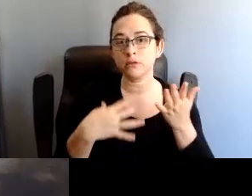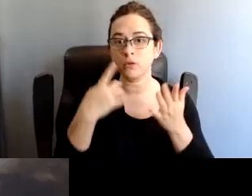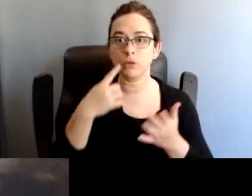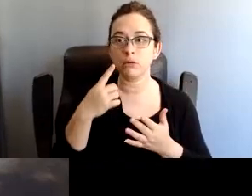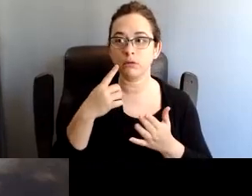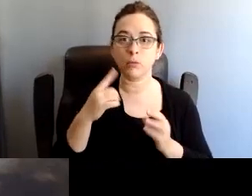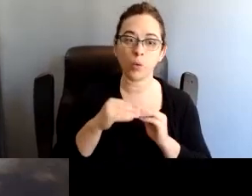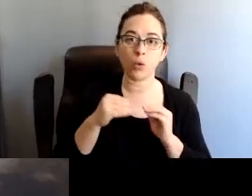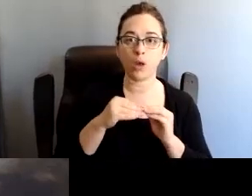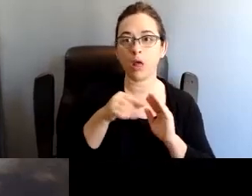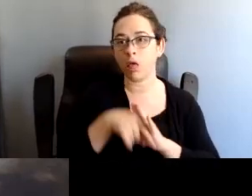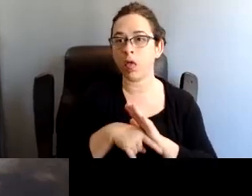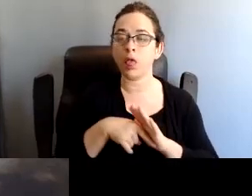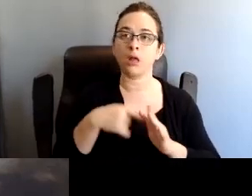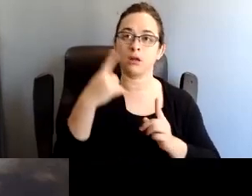anything like that.